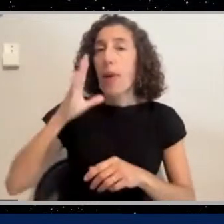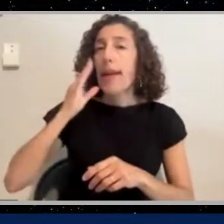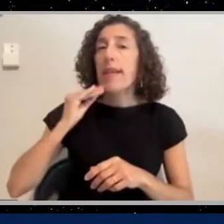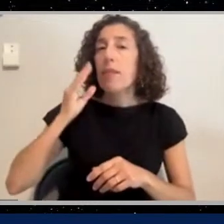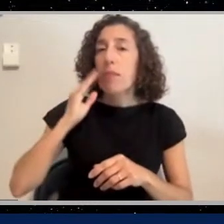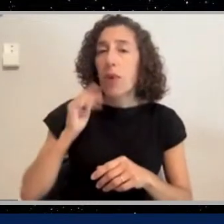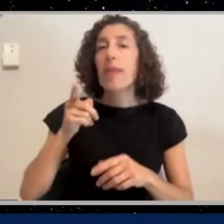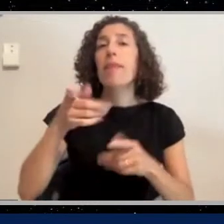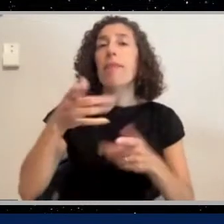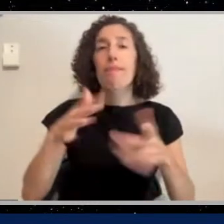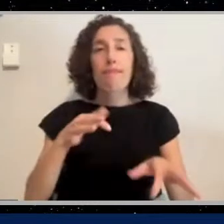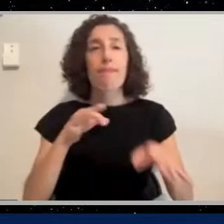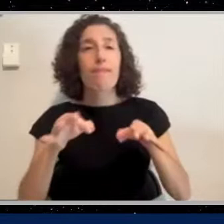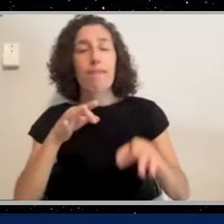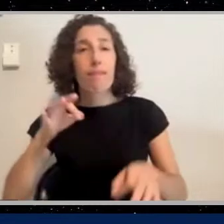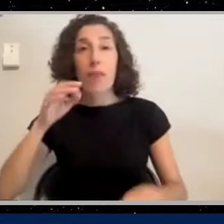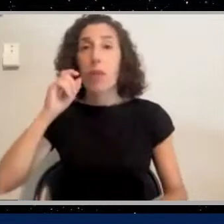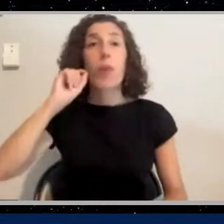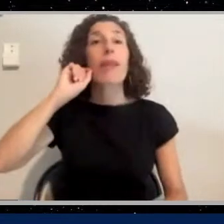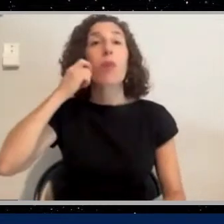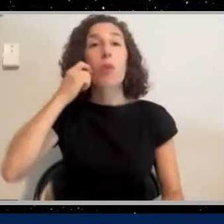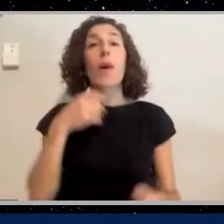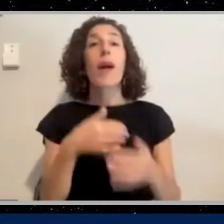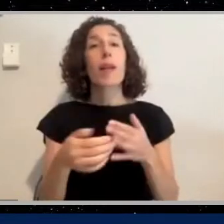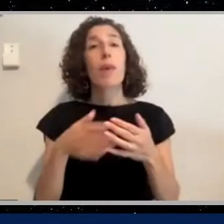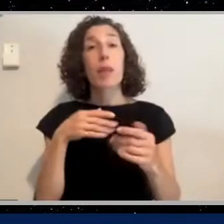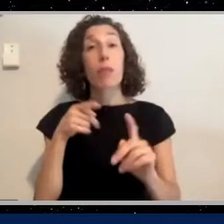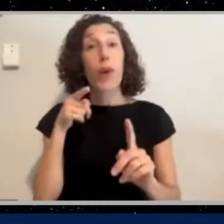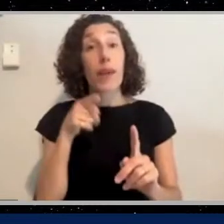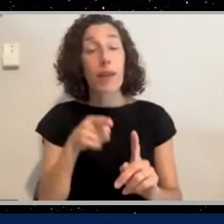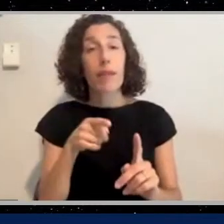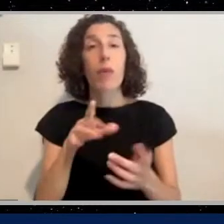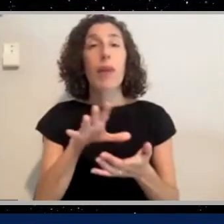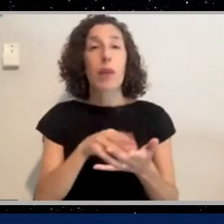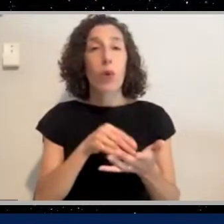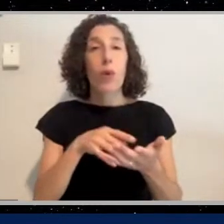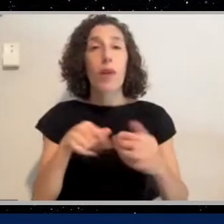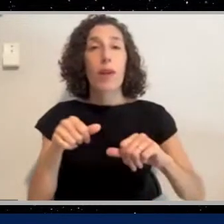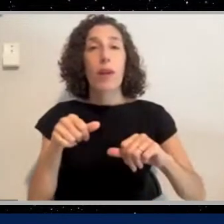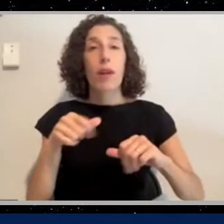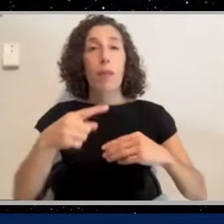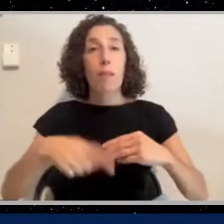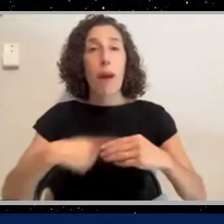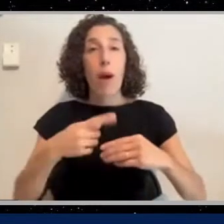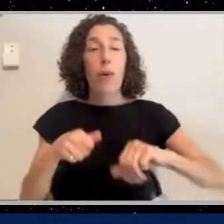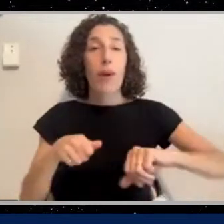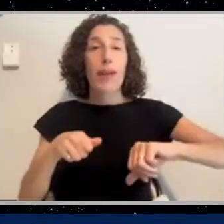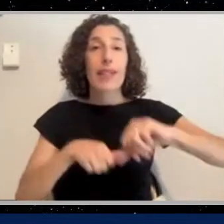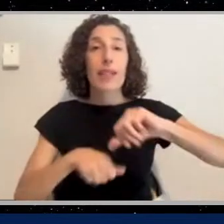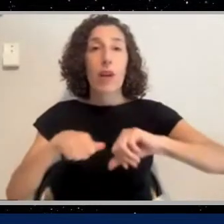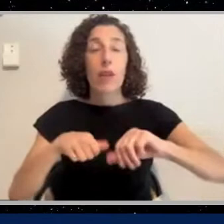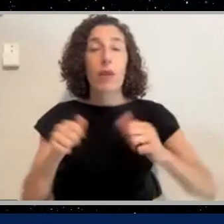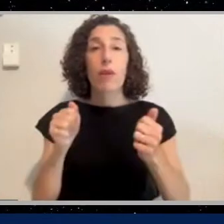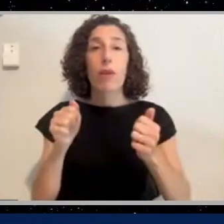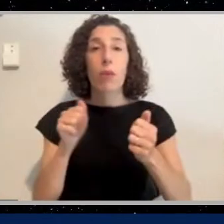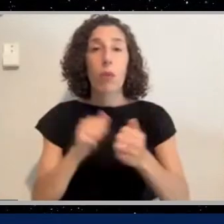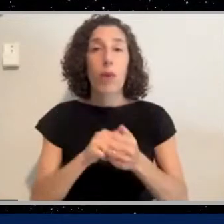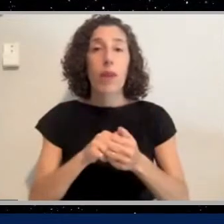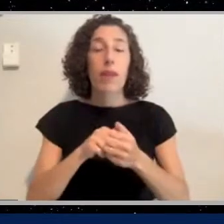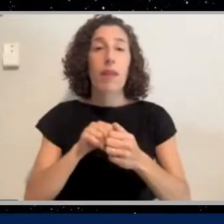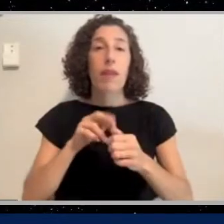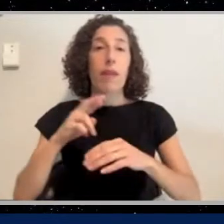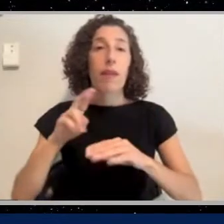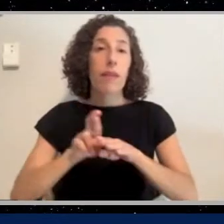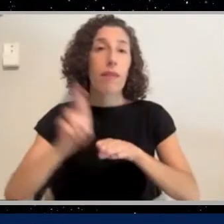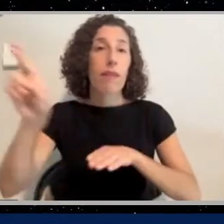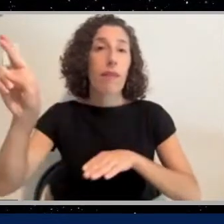so much about each other in terms of space flight and disability. And she has been a fantastic ambassador as well, continuing